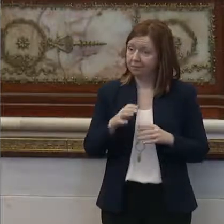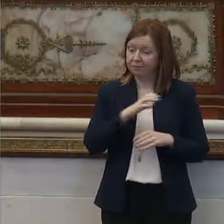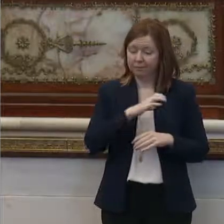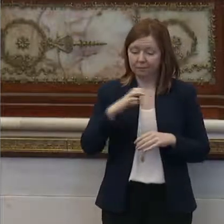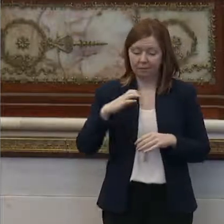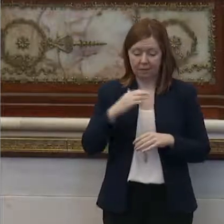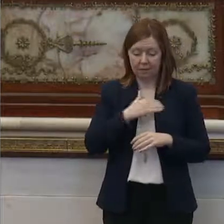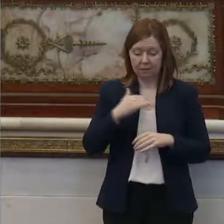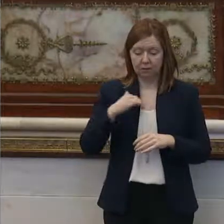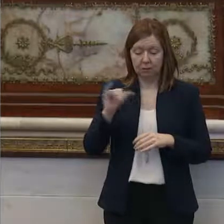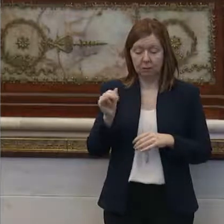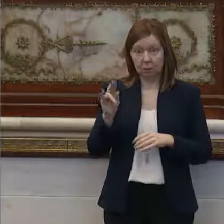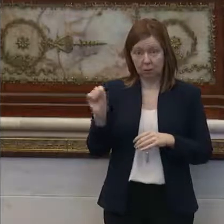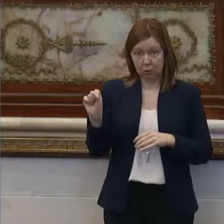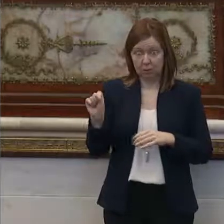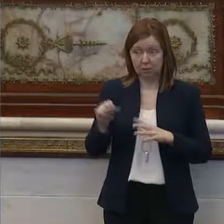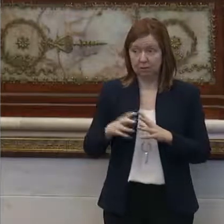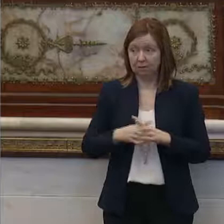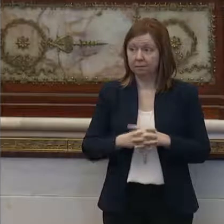Councilmember Jones.